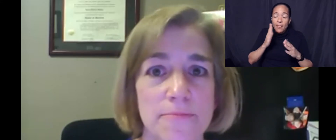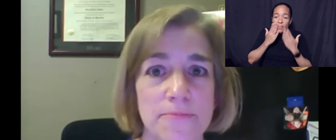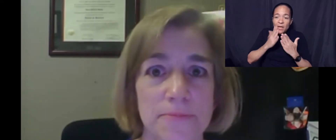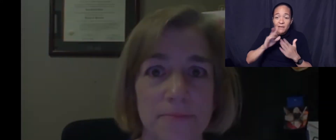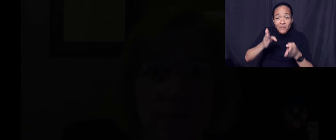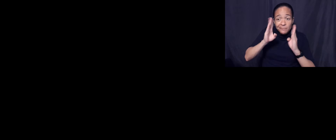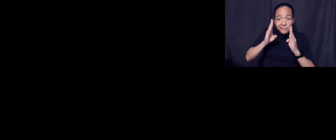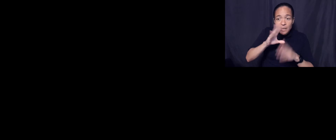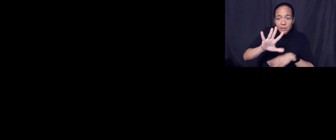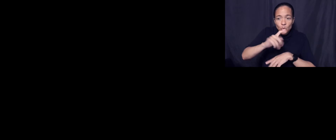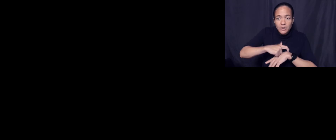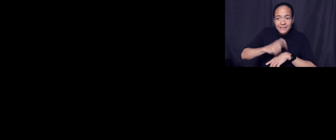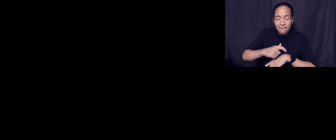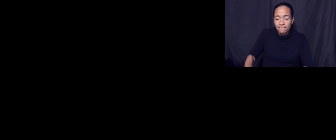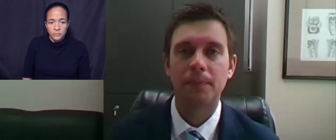time.